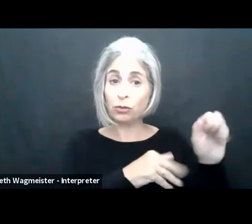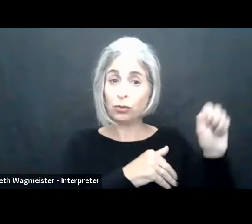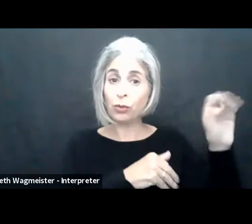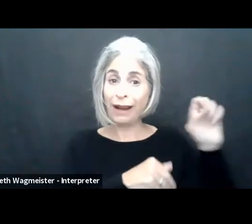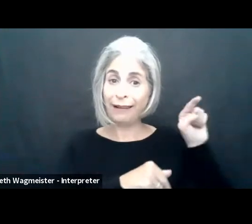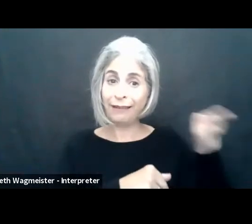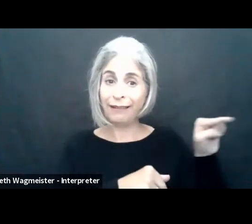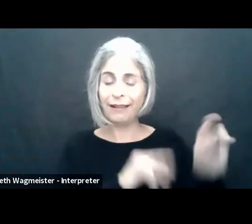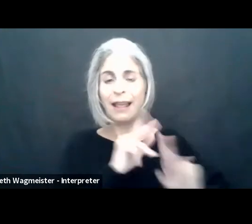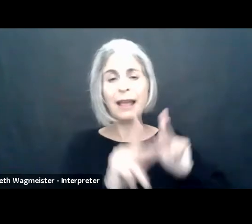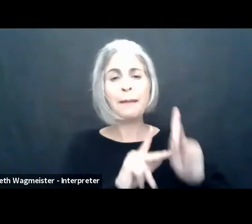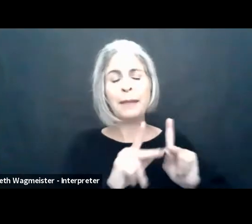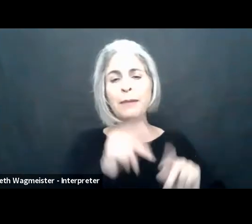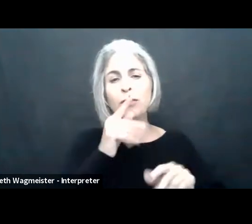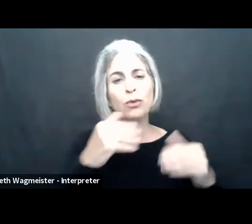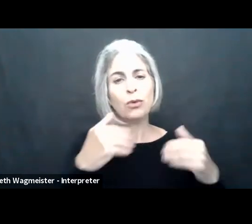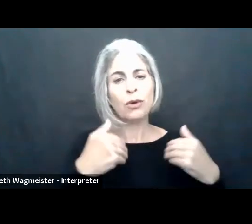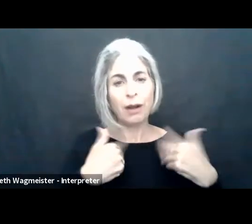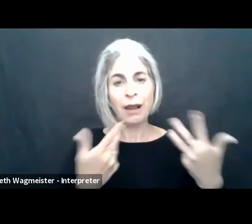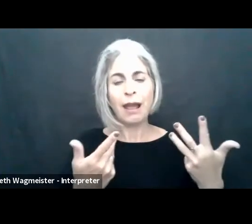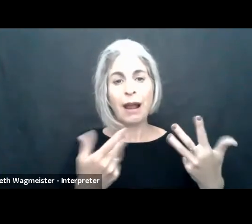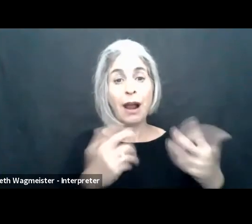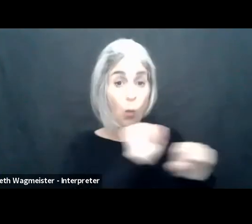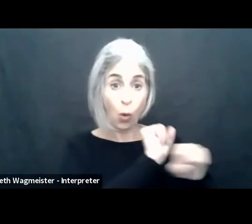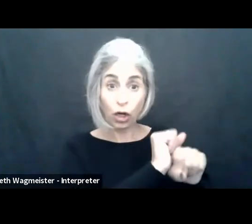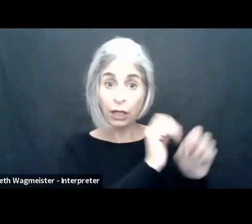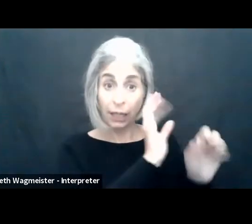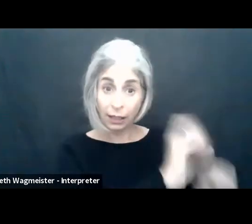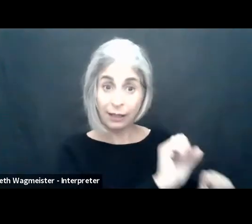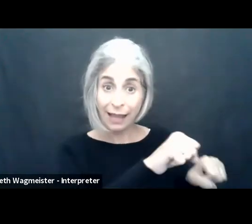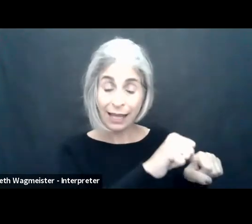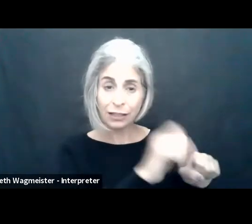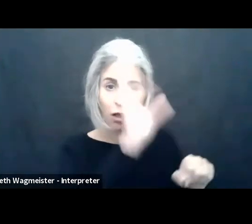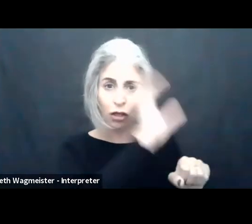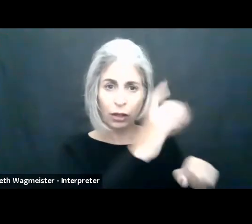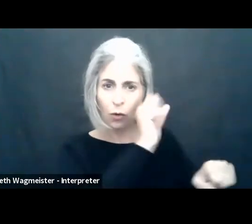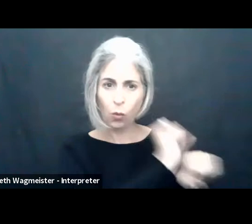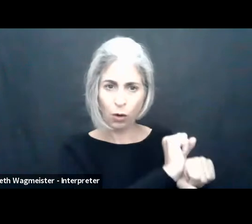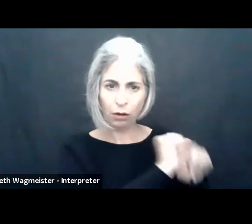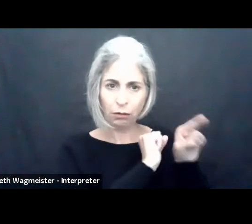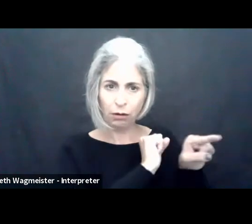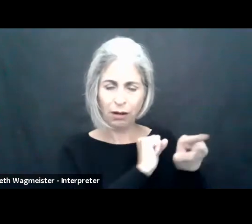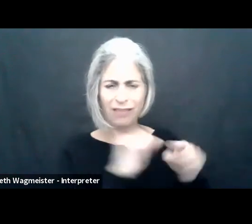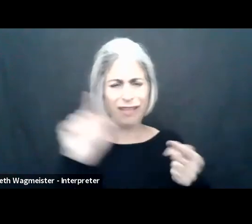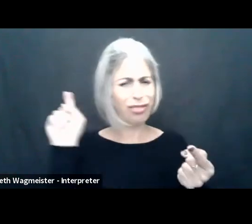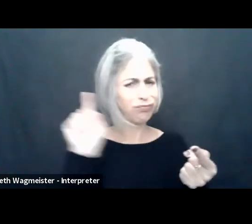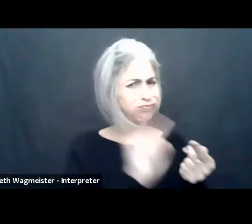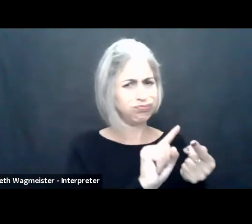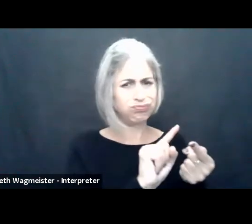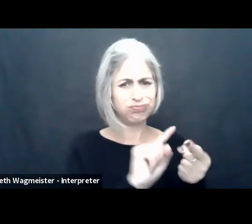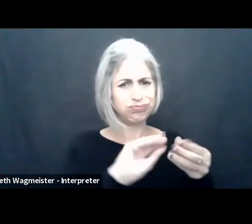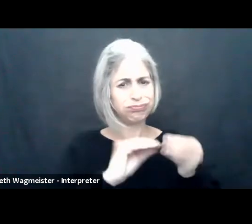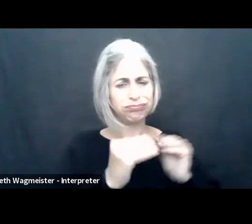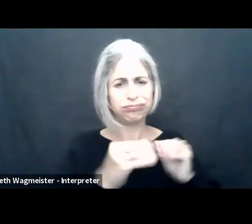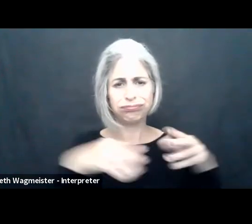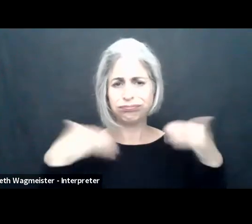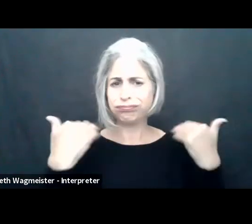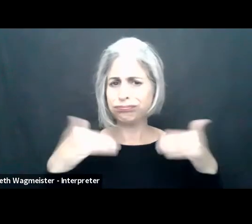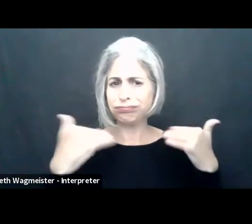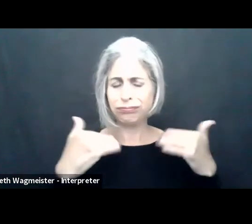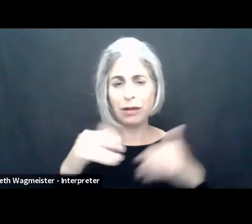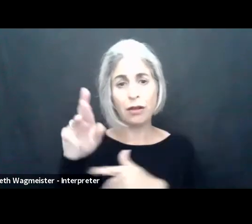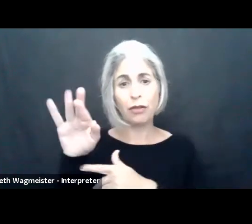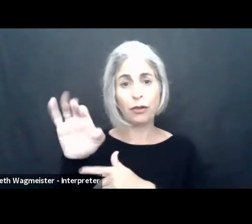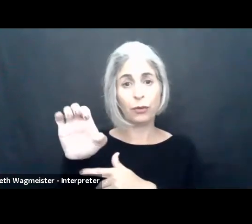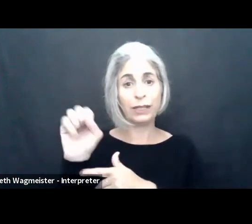is people who are working or looking for work. That is such a low number. And unfortunately, the recession